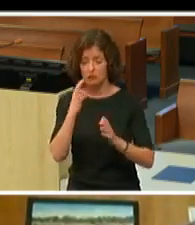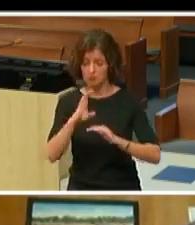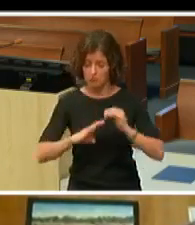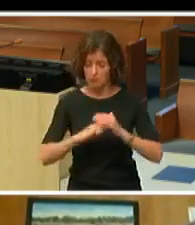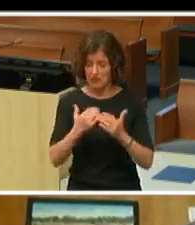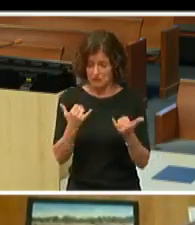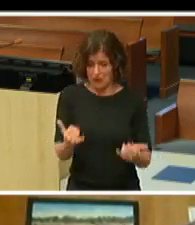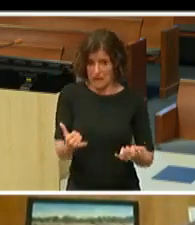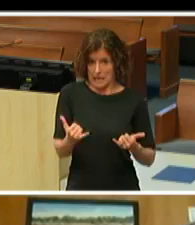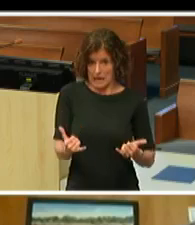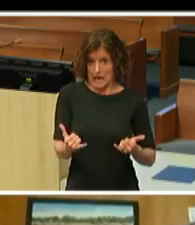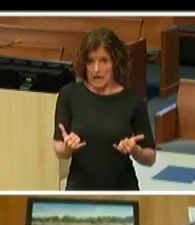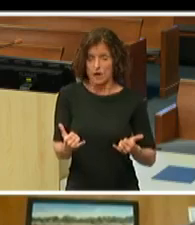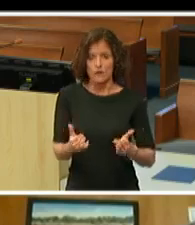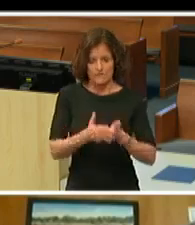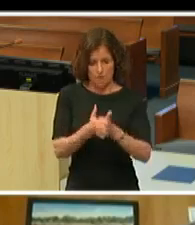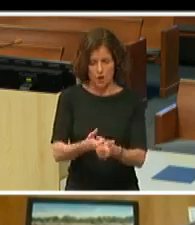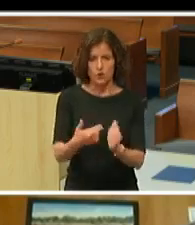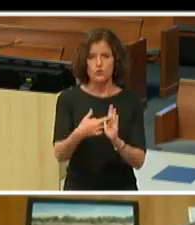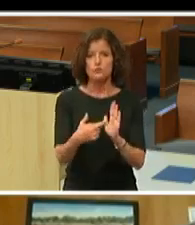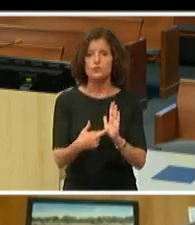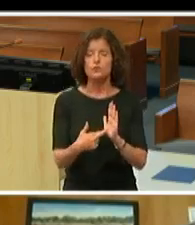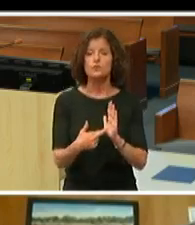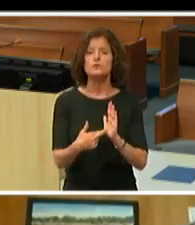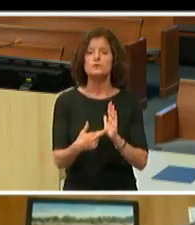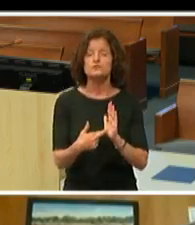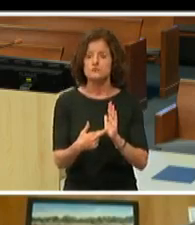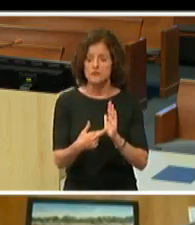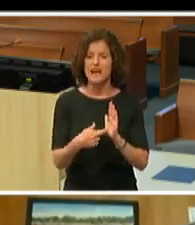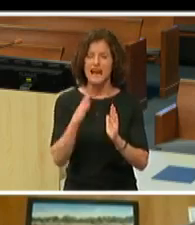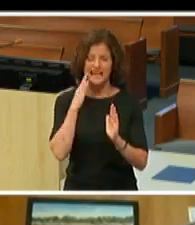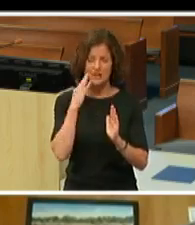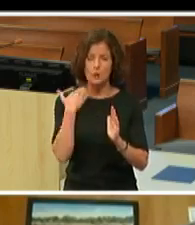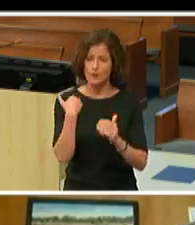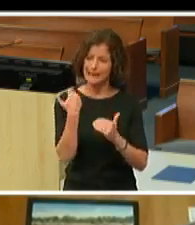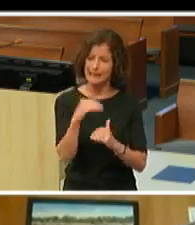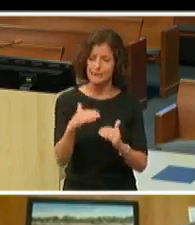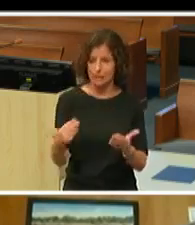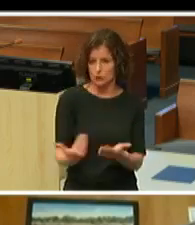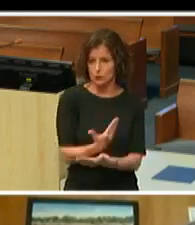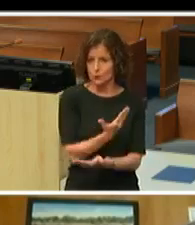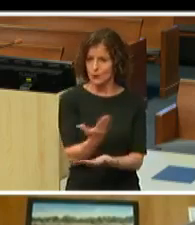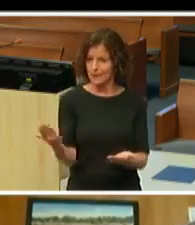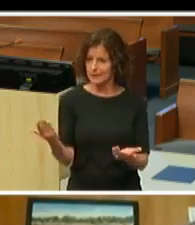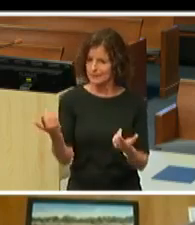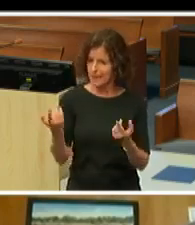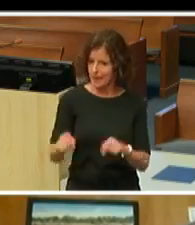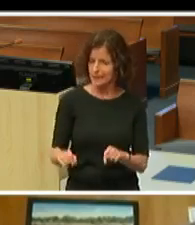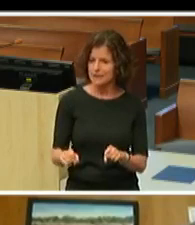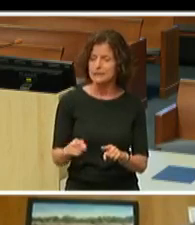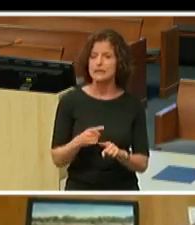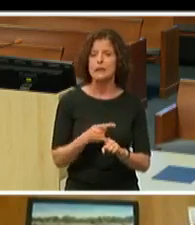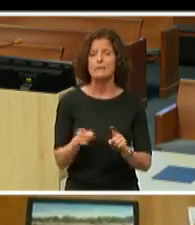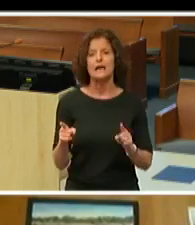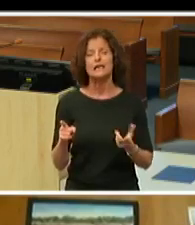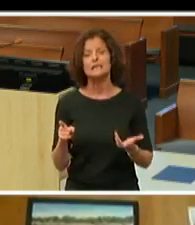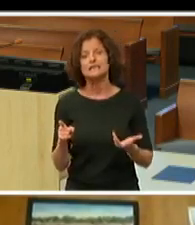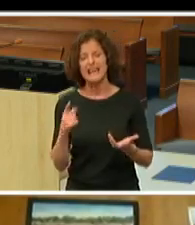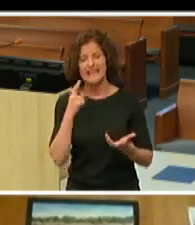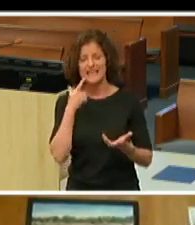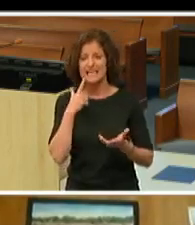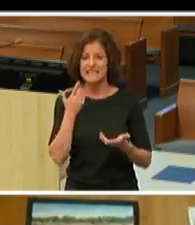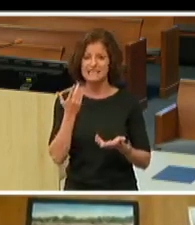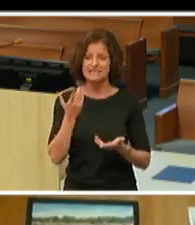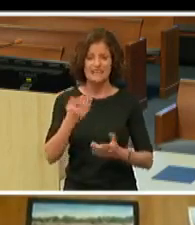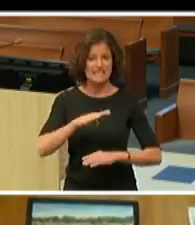now, follow the guidelines. And I know we're limiting new things coming online, but I think that accomplishes what